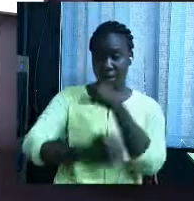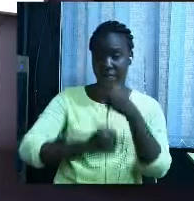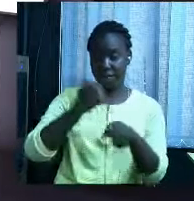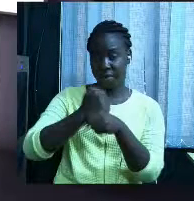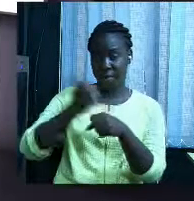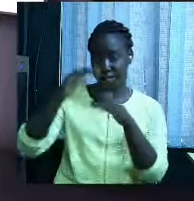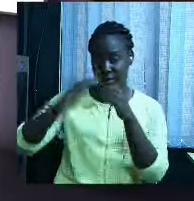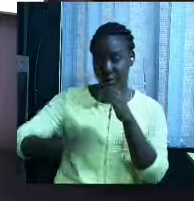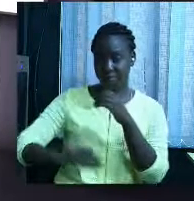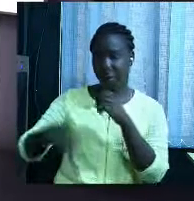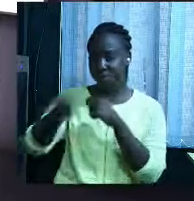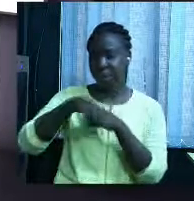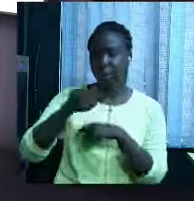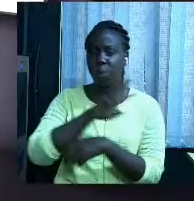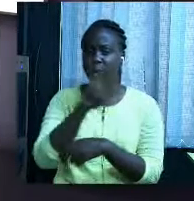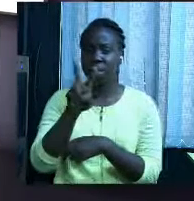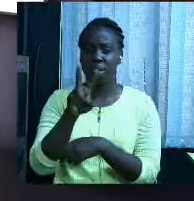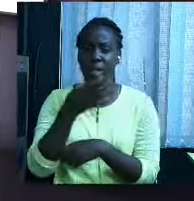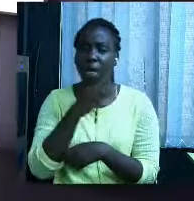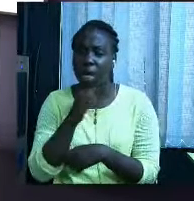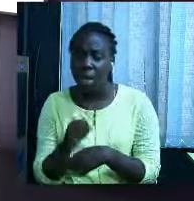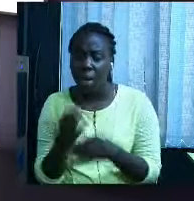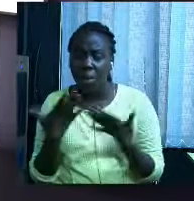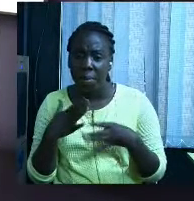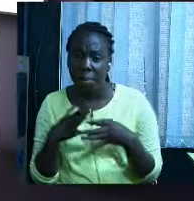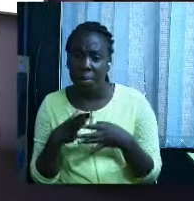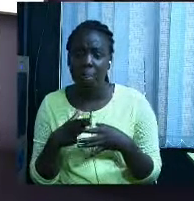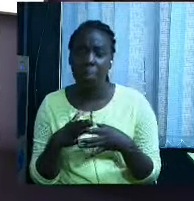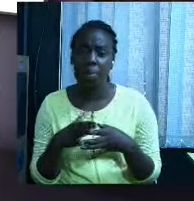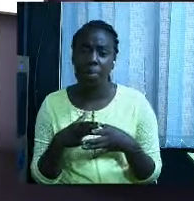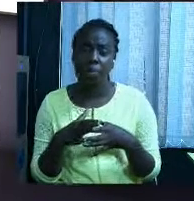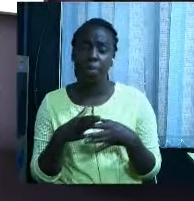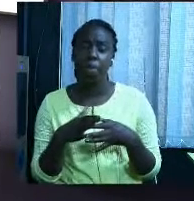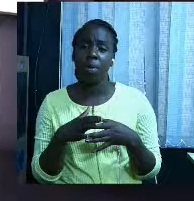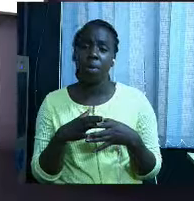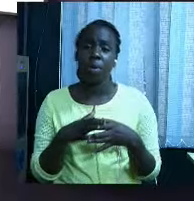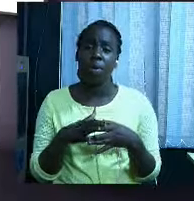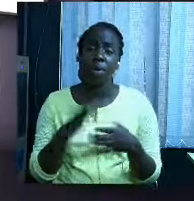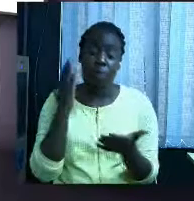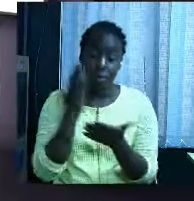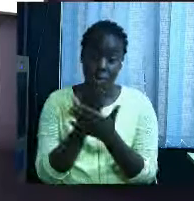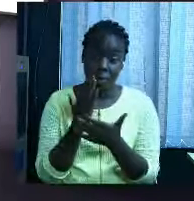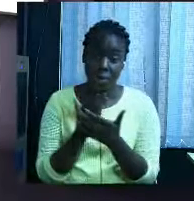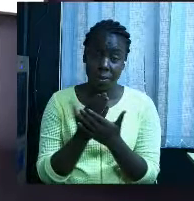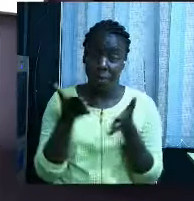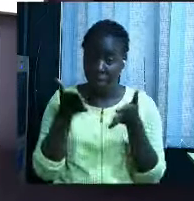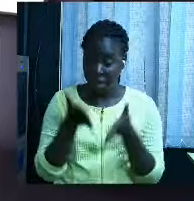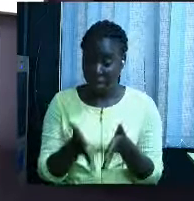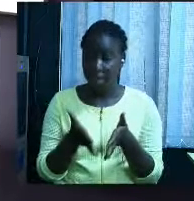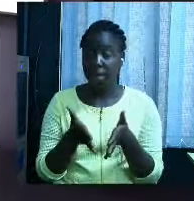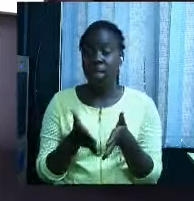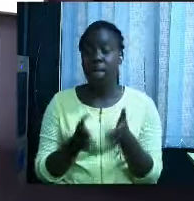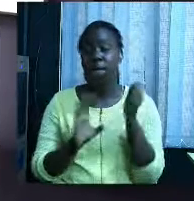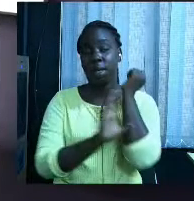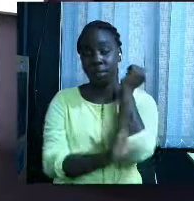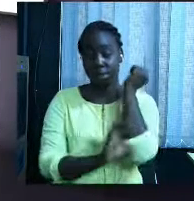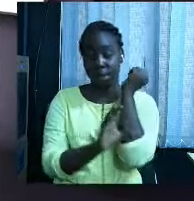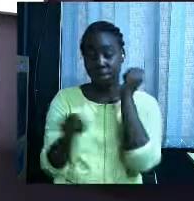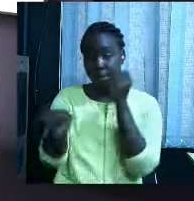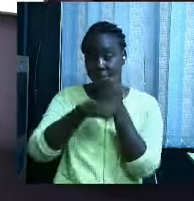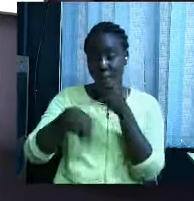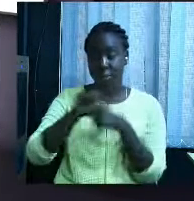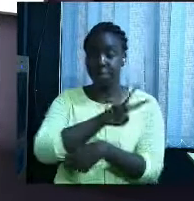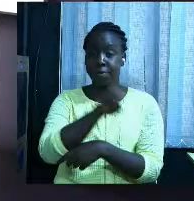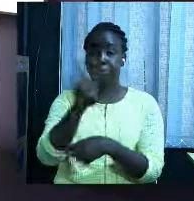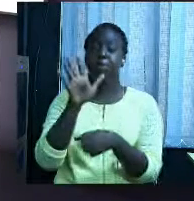to the productivity kind of age that we have on the country. However, here in the country, we see a